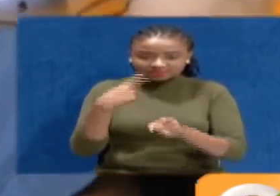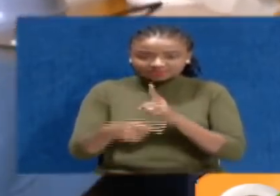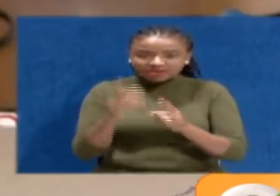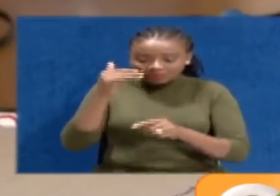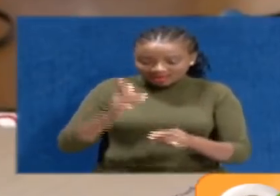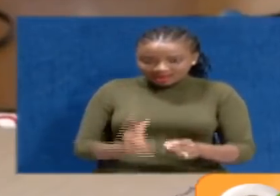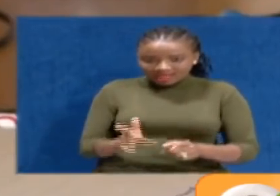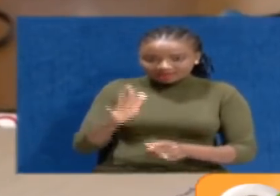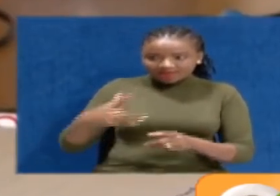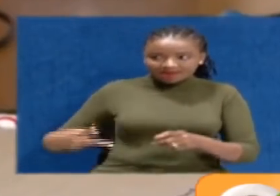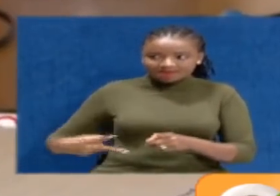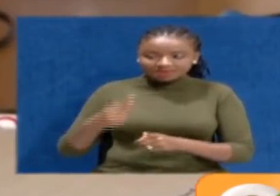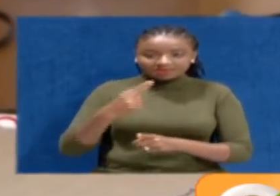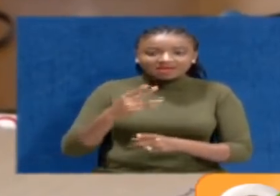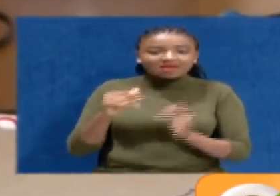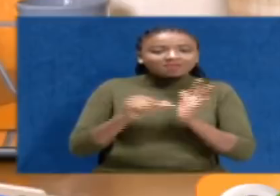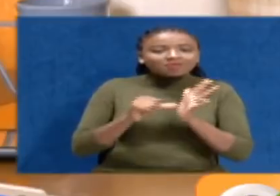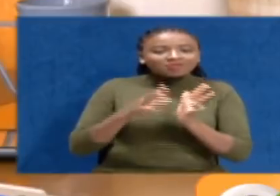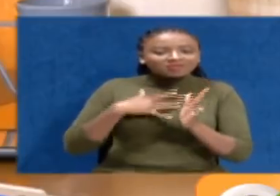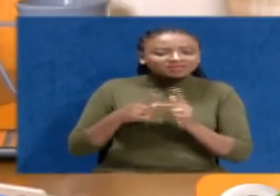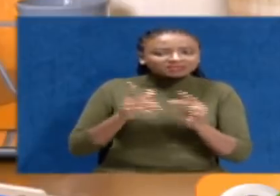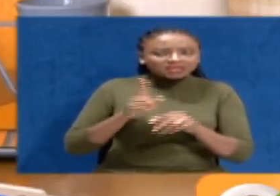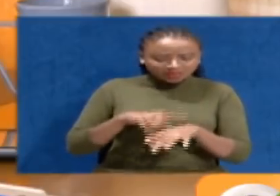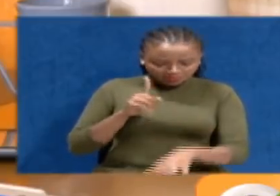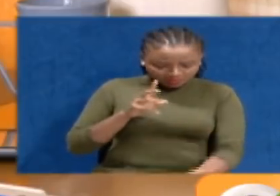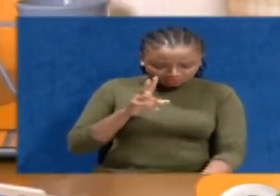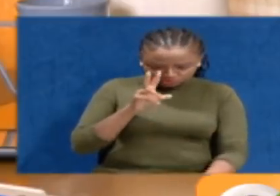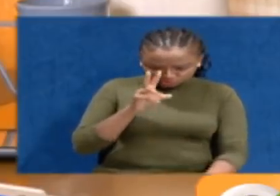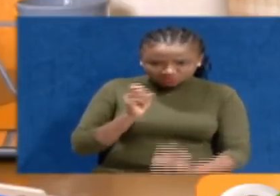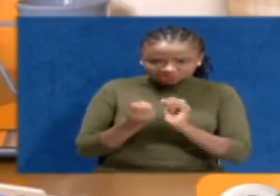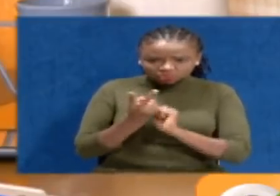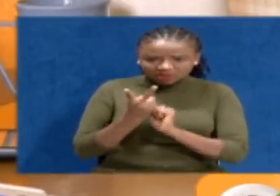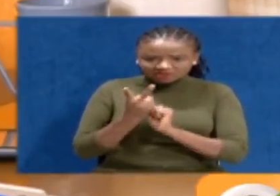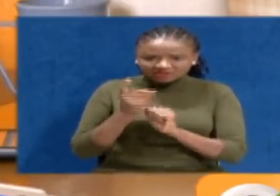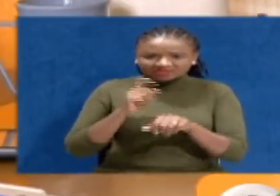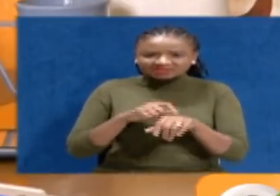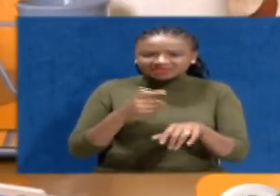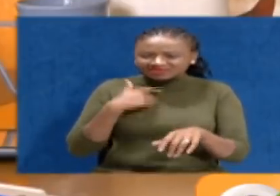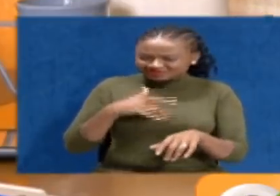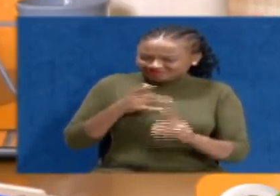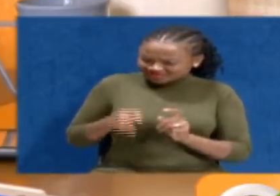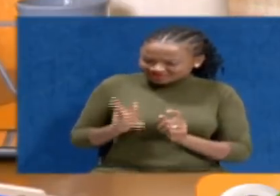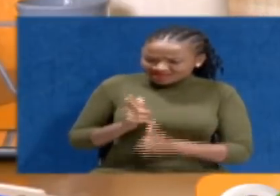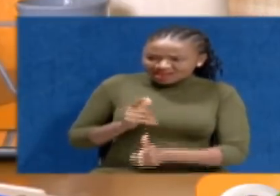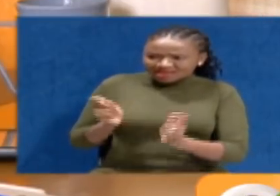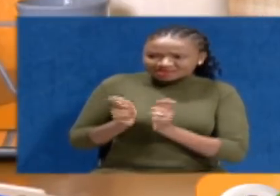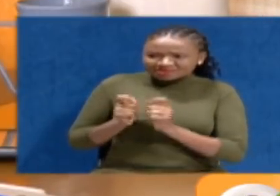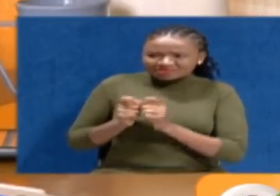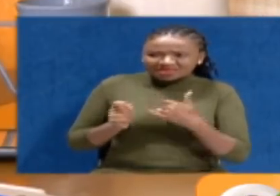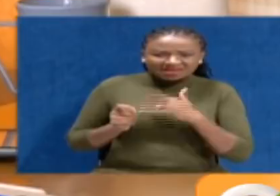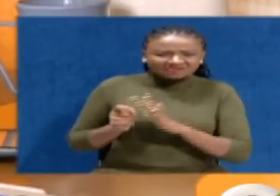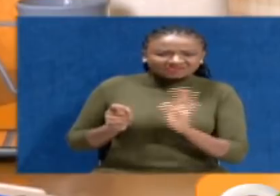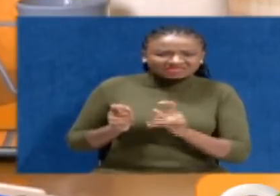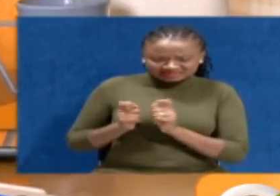his leg was amputated. Okay, the problem started just in 2012 when I just felt some pain on my left